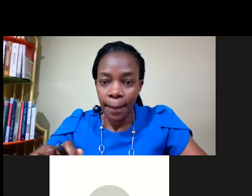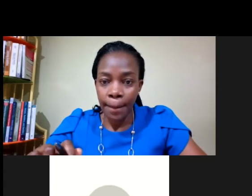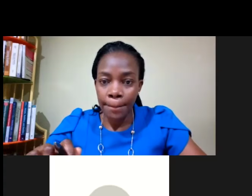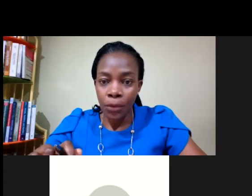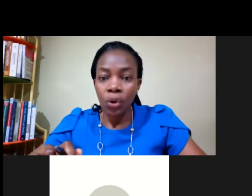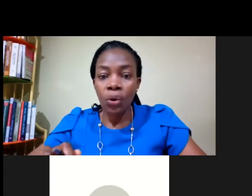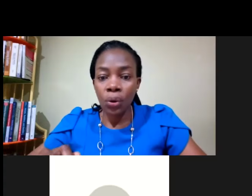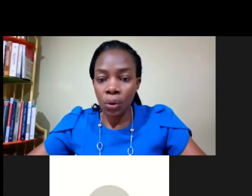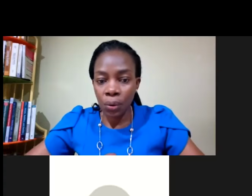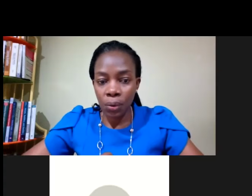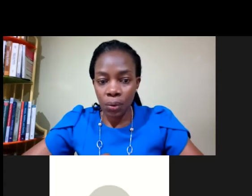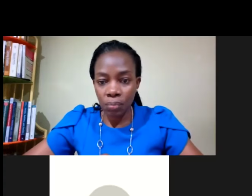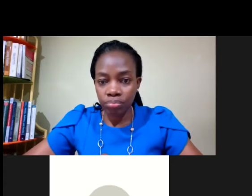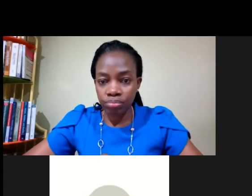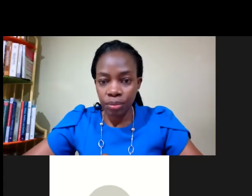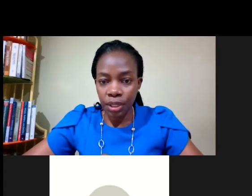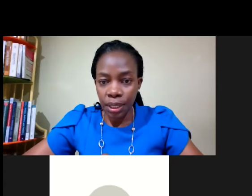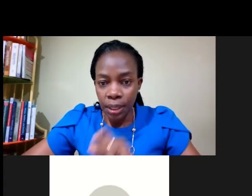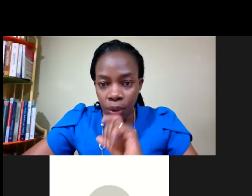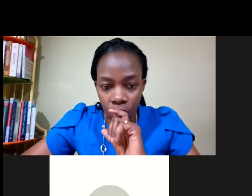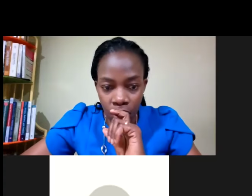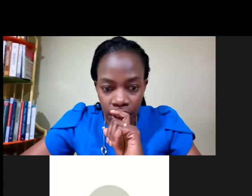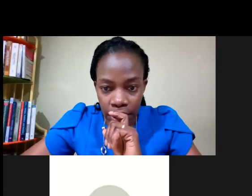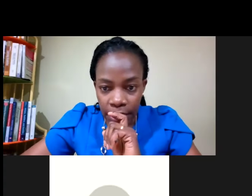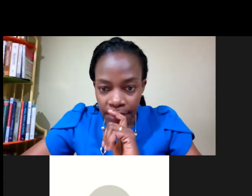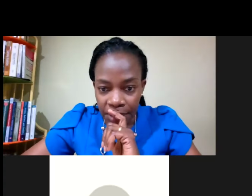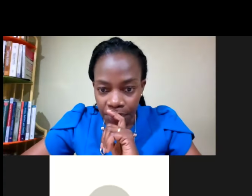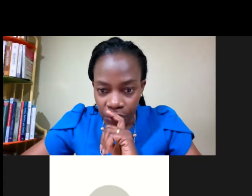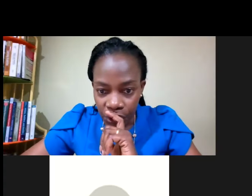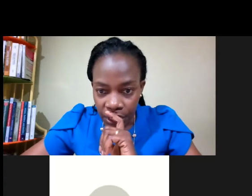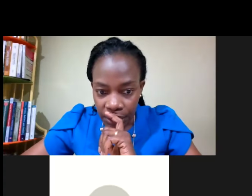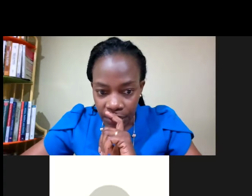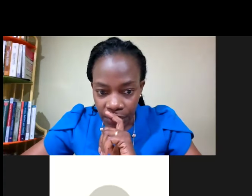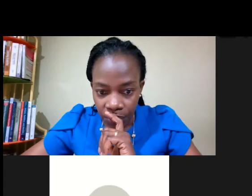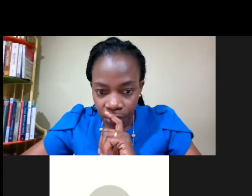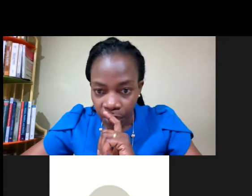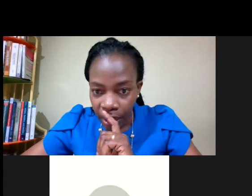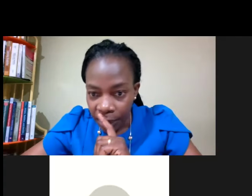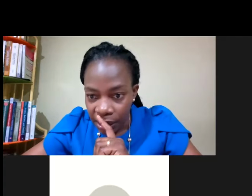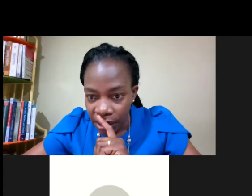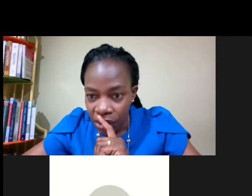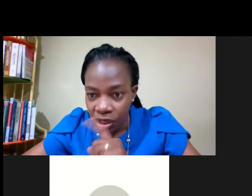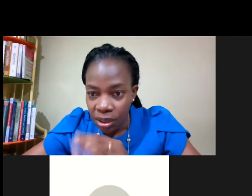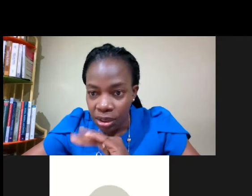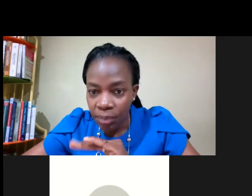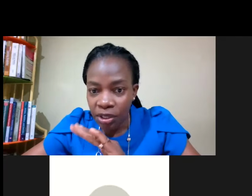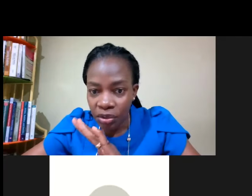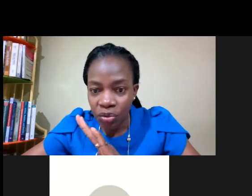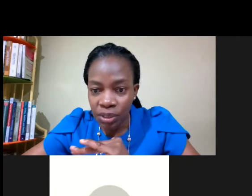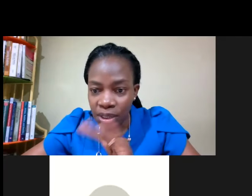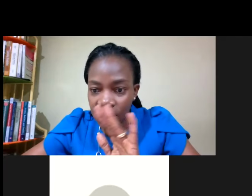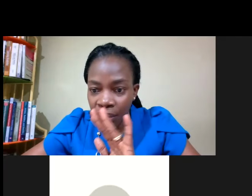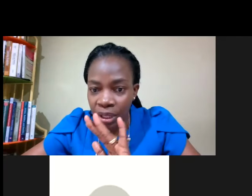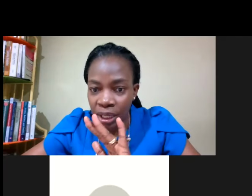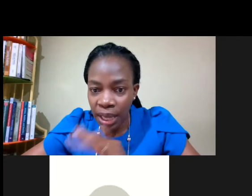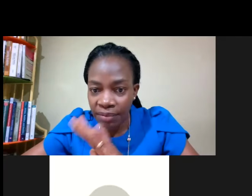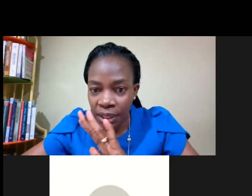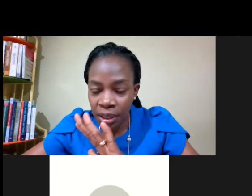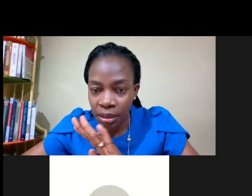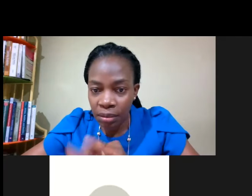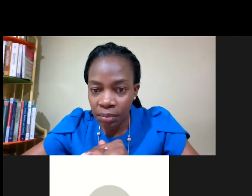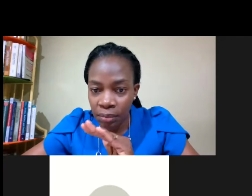actually responded. Oh. So I came back here. Let me put you in another room, Okpeyemi and Adedeji. Some other groups are